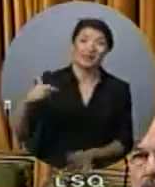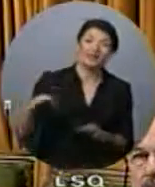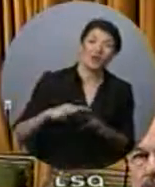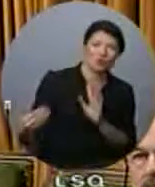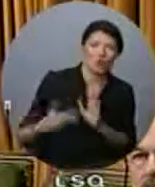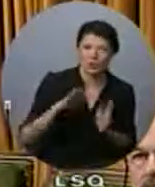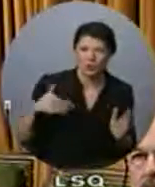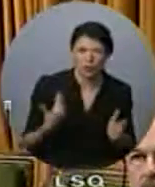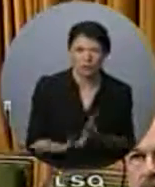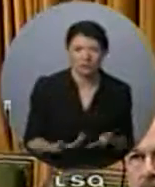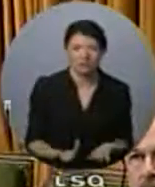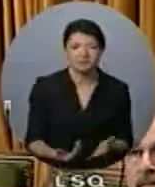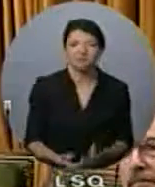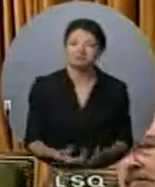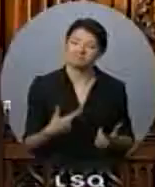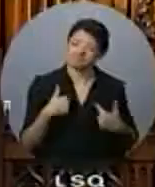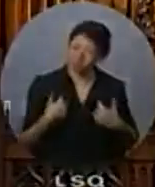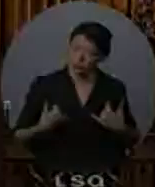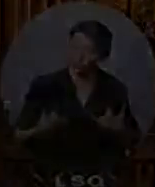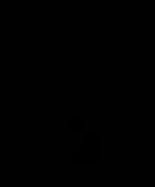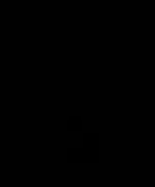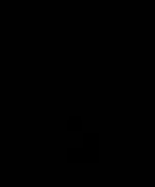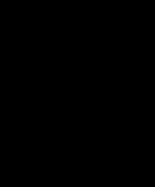necessary and responsible to protect Canadians that i'm gonna defecate